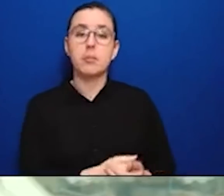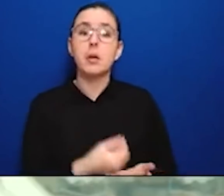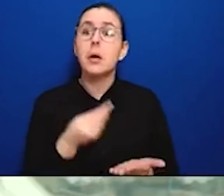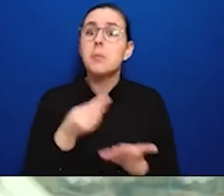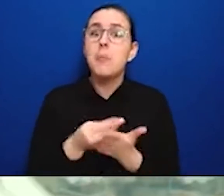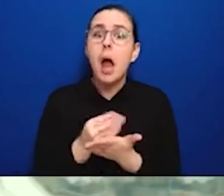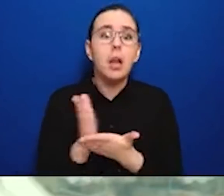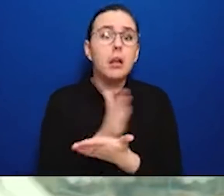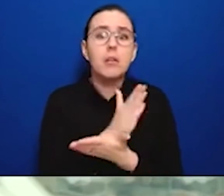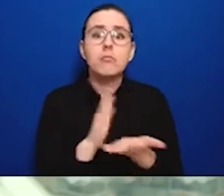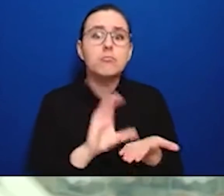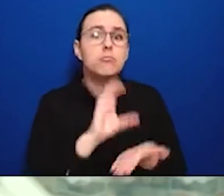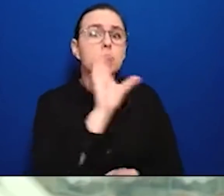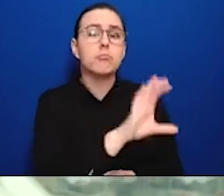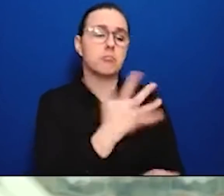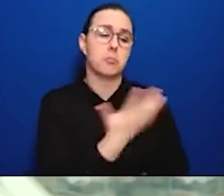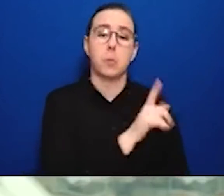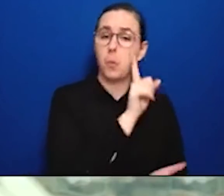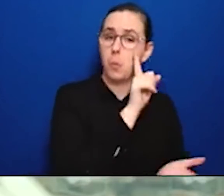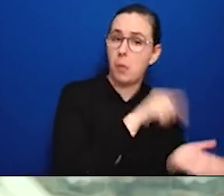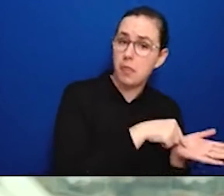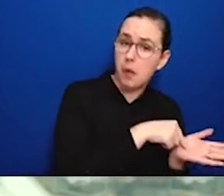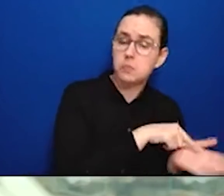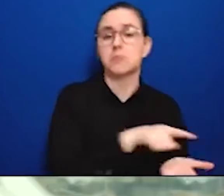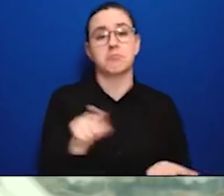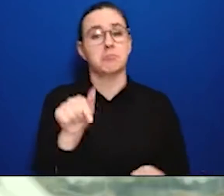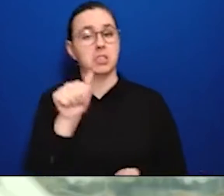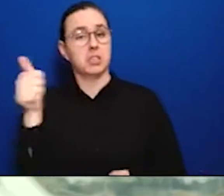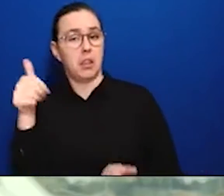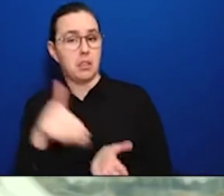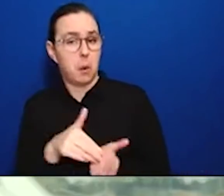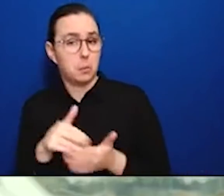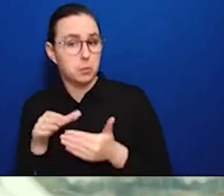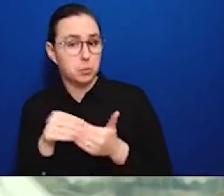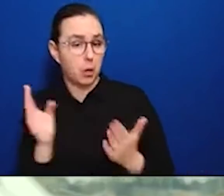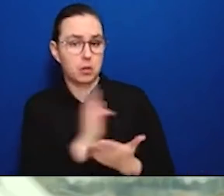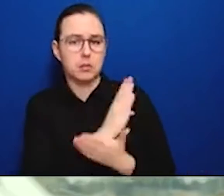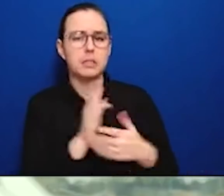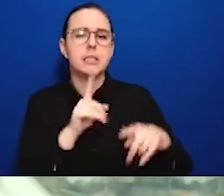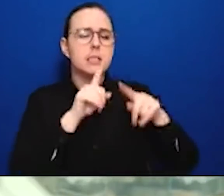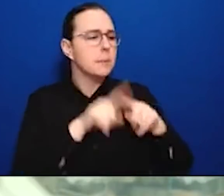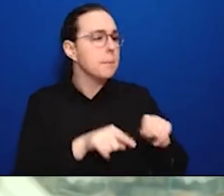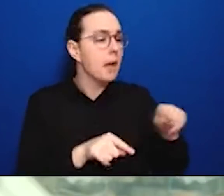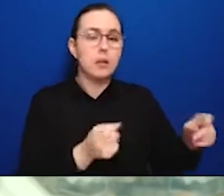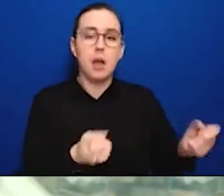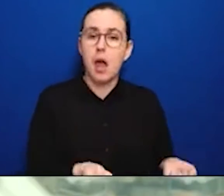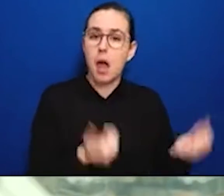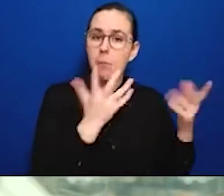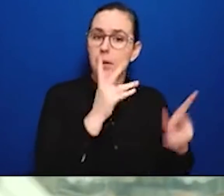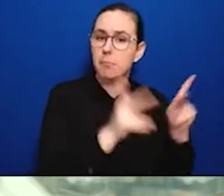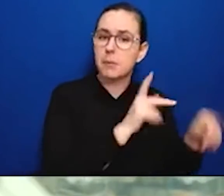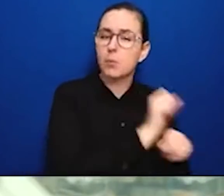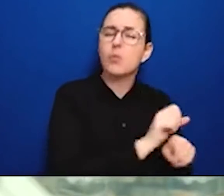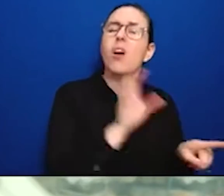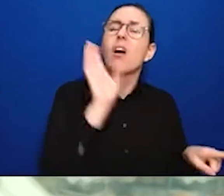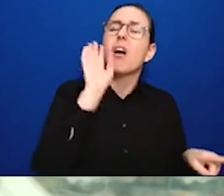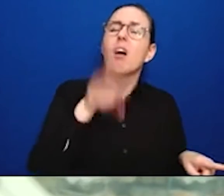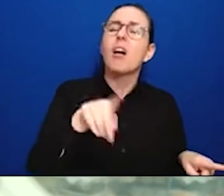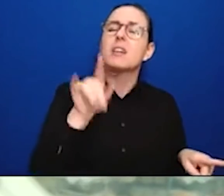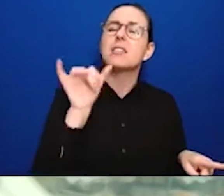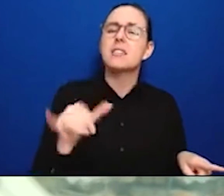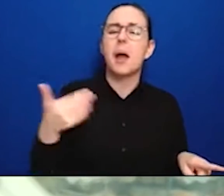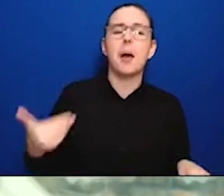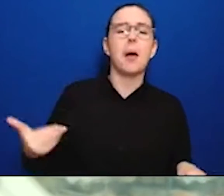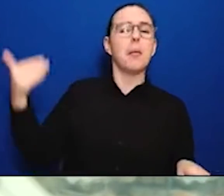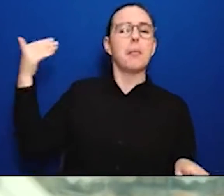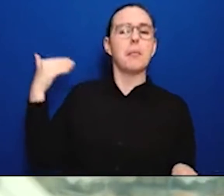businesses based on their number of employees, following the similar formula that we used for the previous circuit breaker relief grant